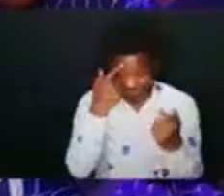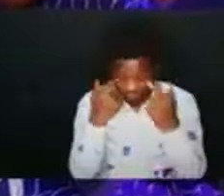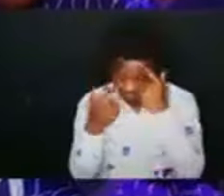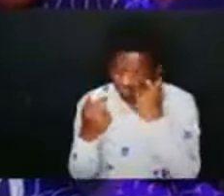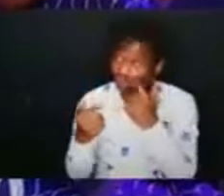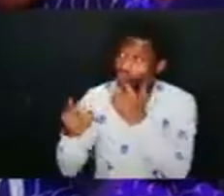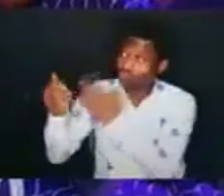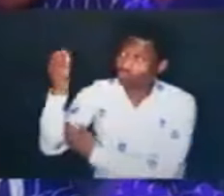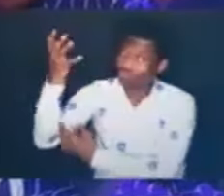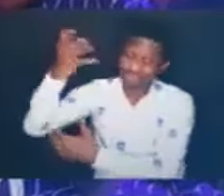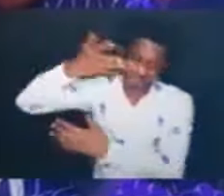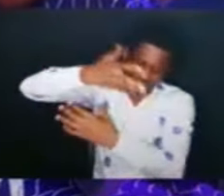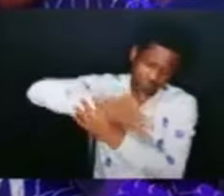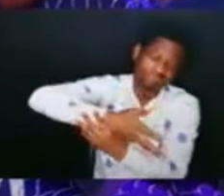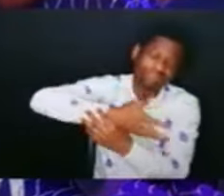Onyame wo mo